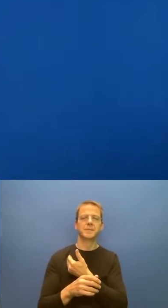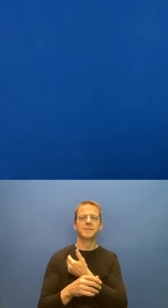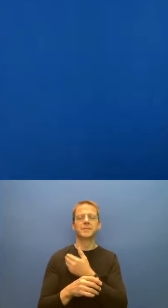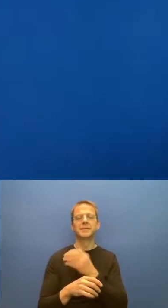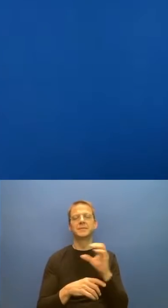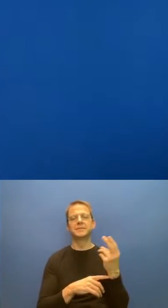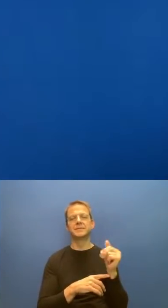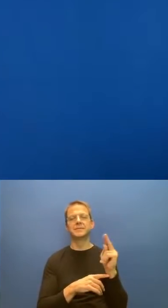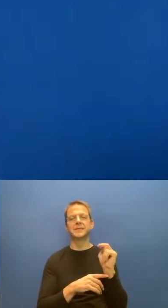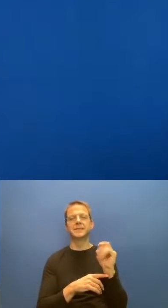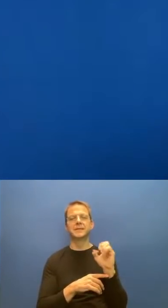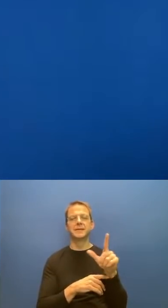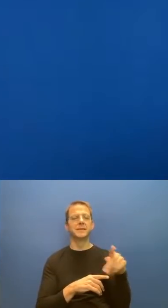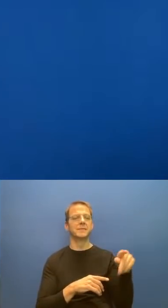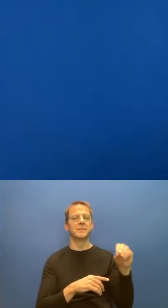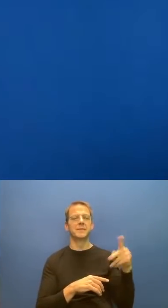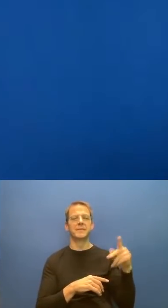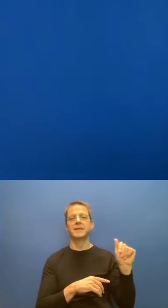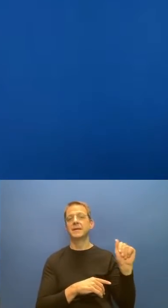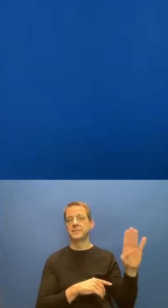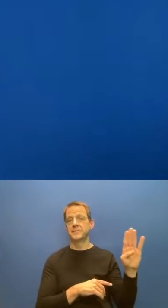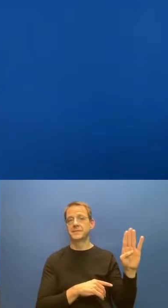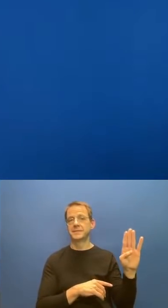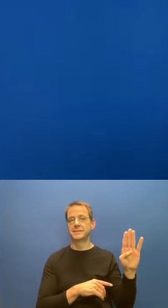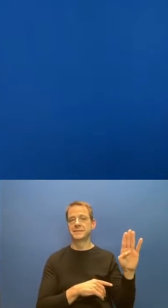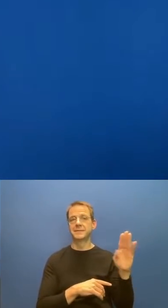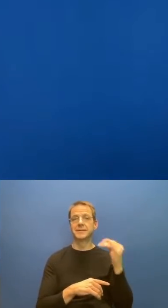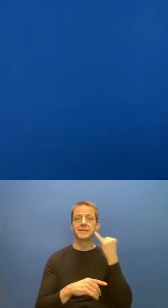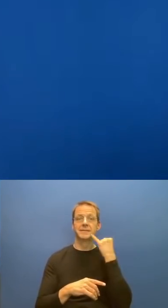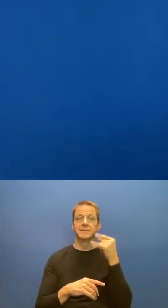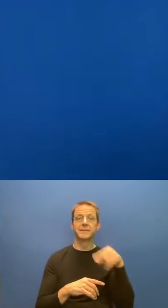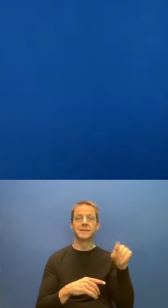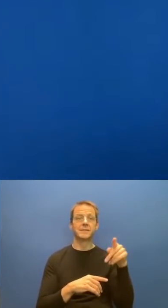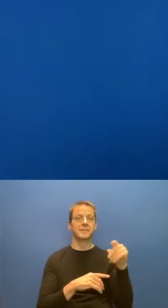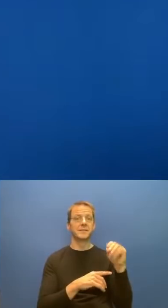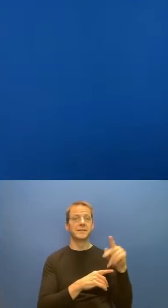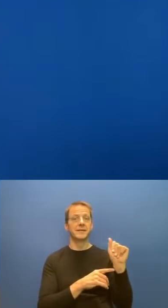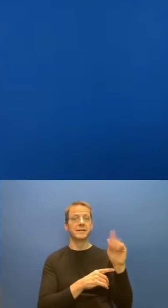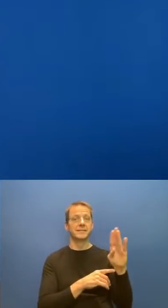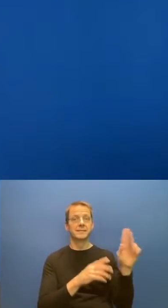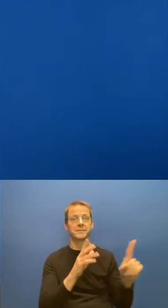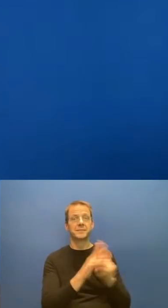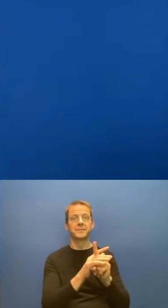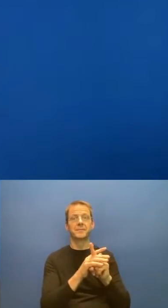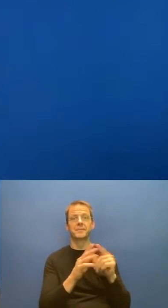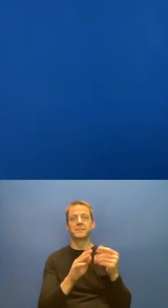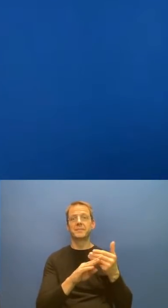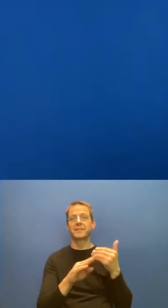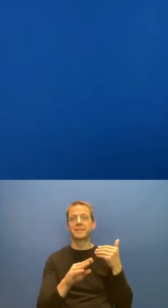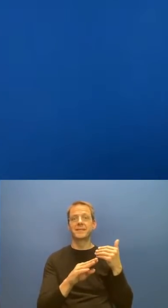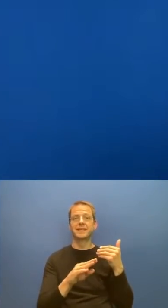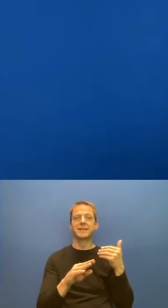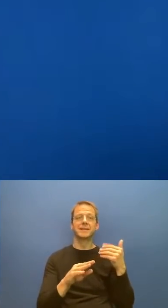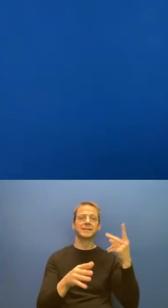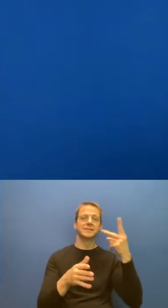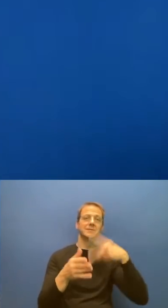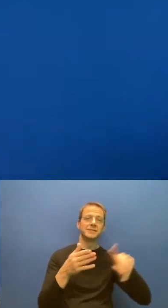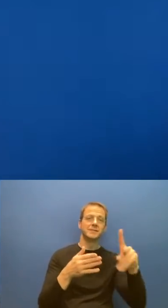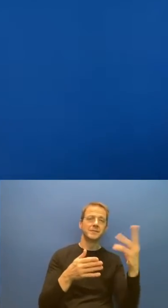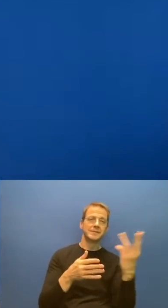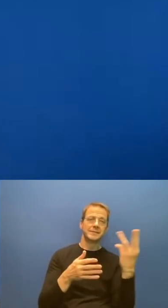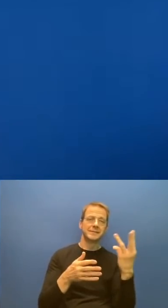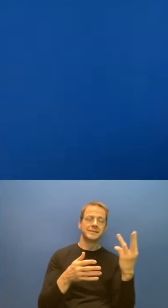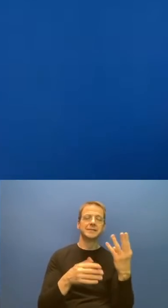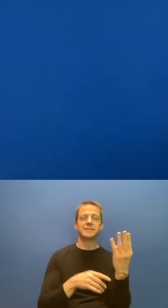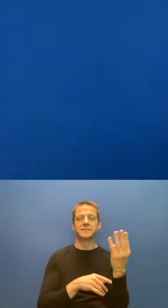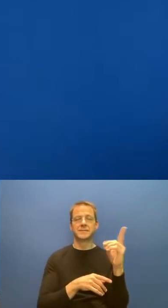next scheduled briefing, which currently is slated to be Wednesday, December 14th, 2021. Once again, thank you so much to all of